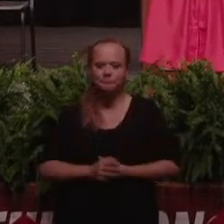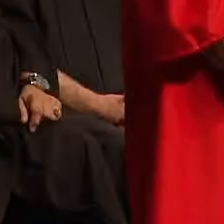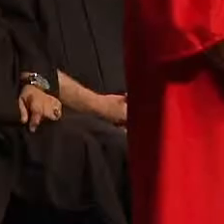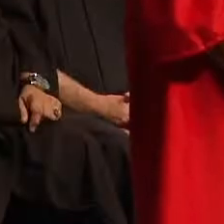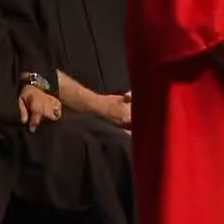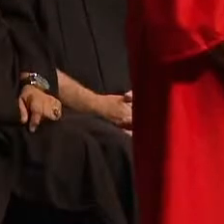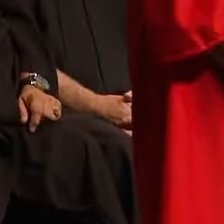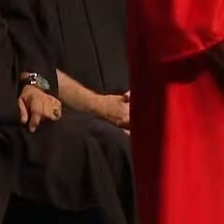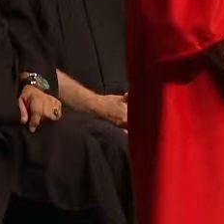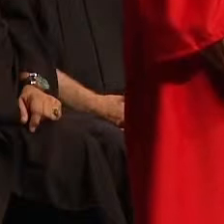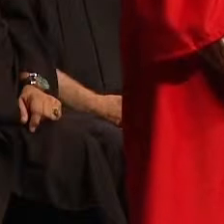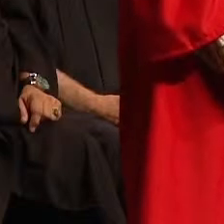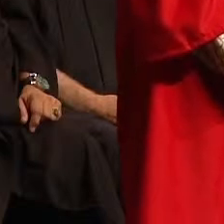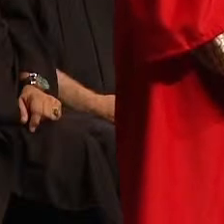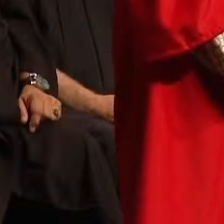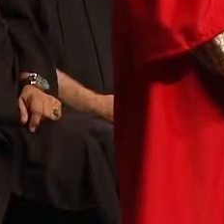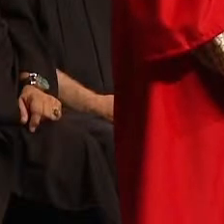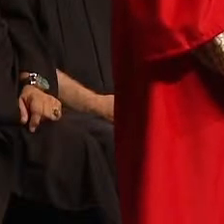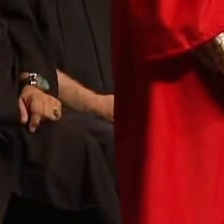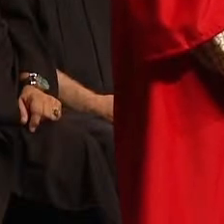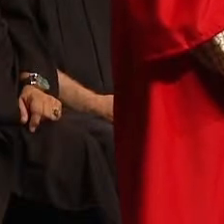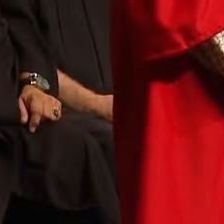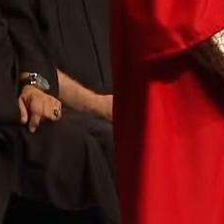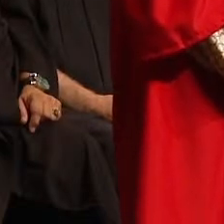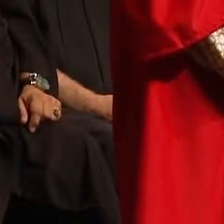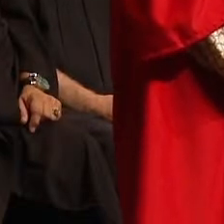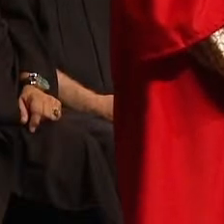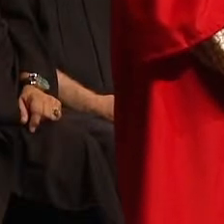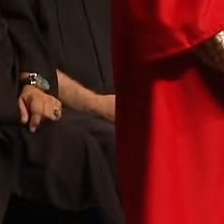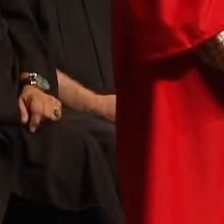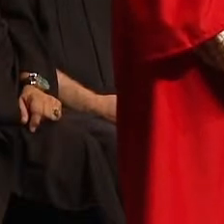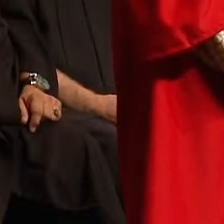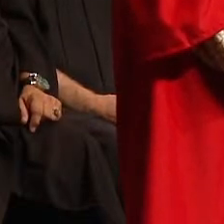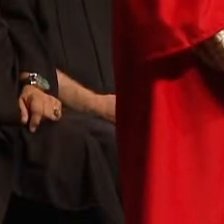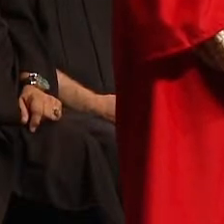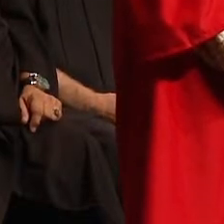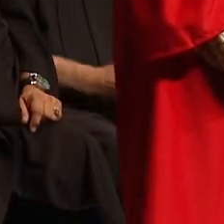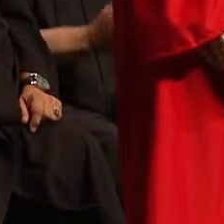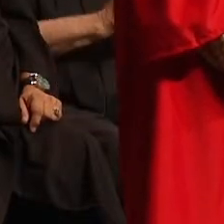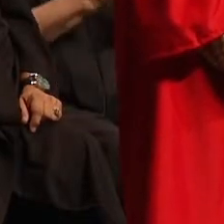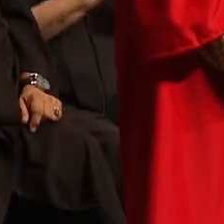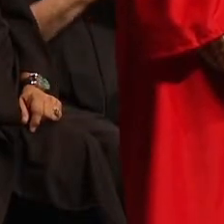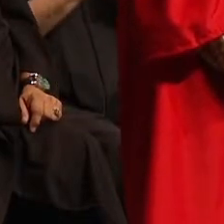at the University of Texas at San Antonio this upcoming fall.